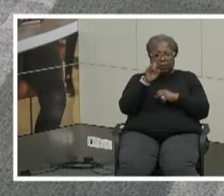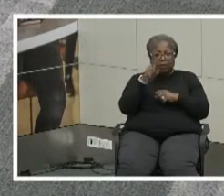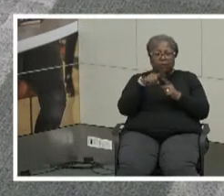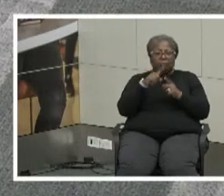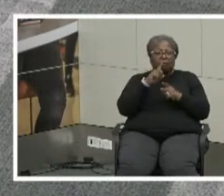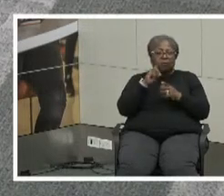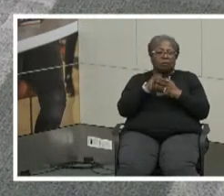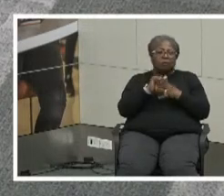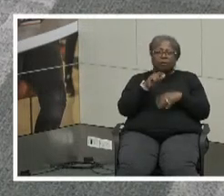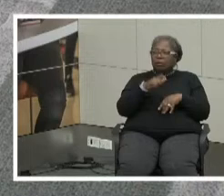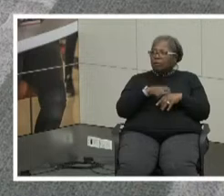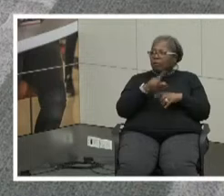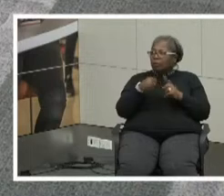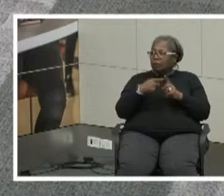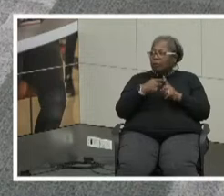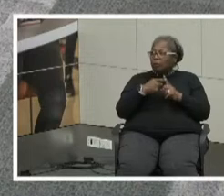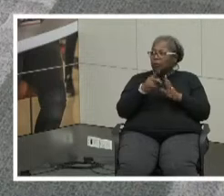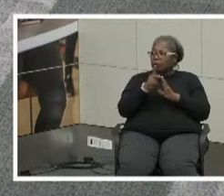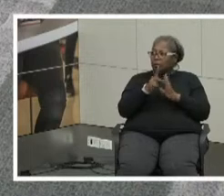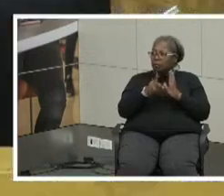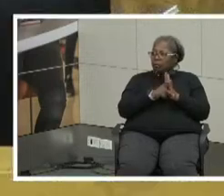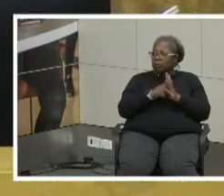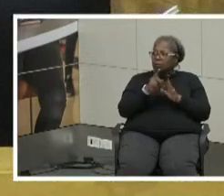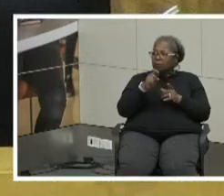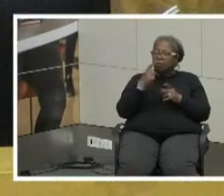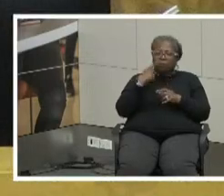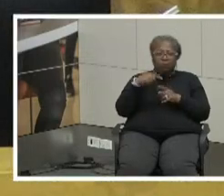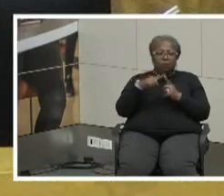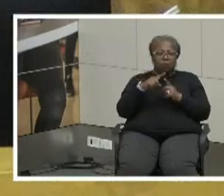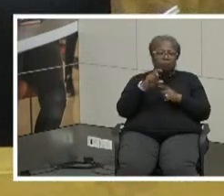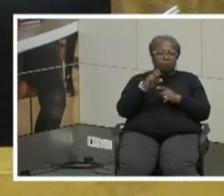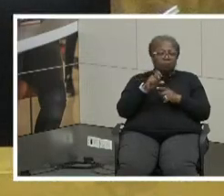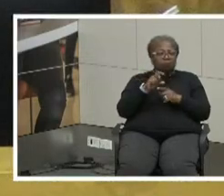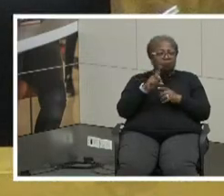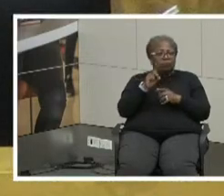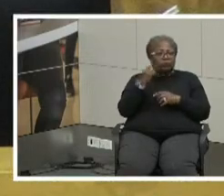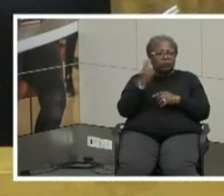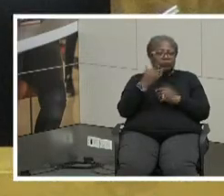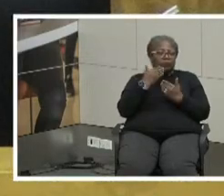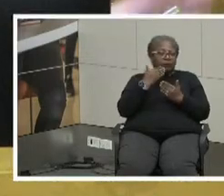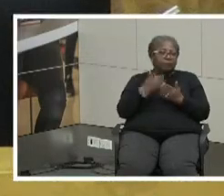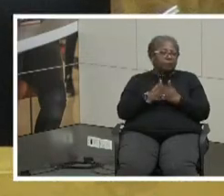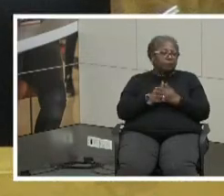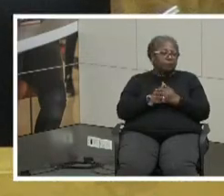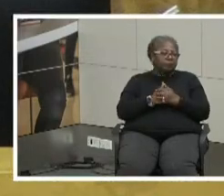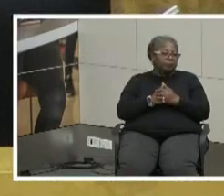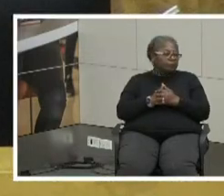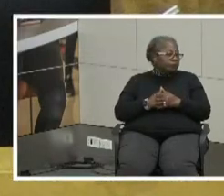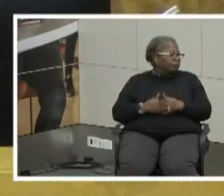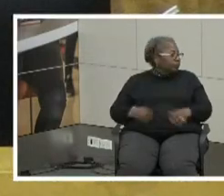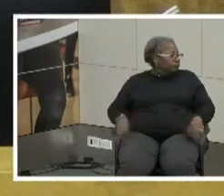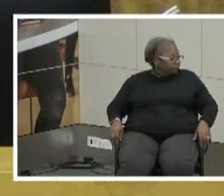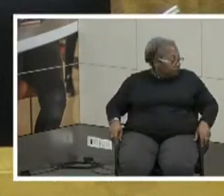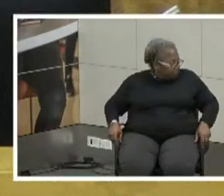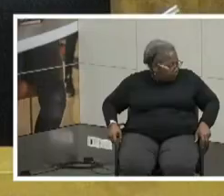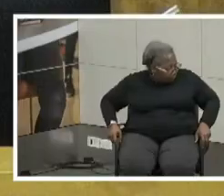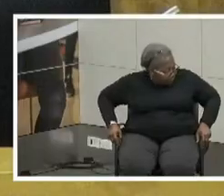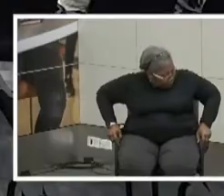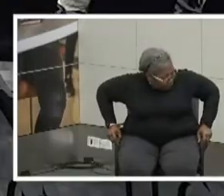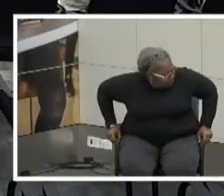do that every timey for thank you thank you our next speaker is Becky